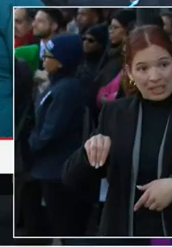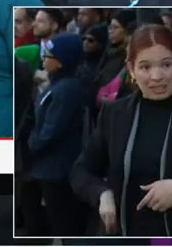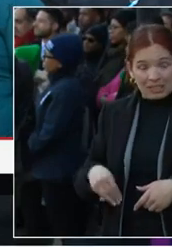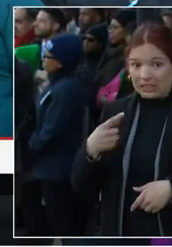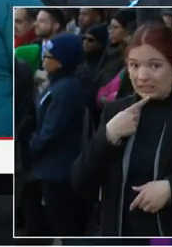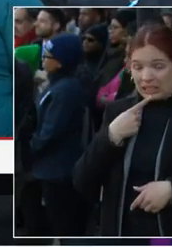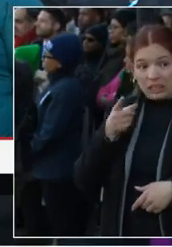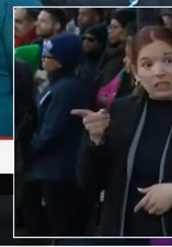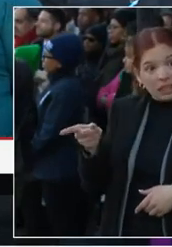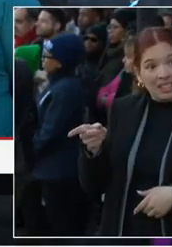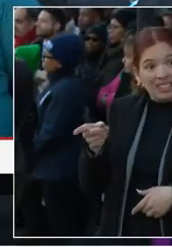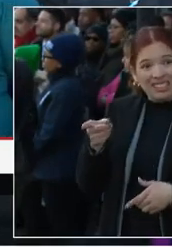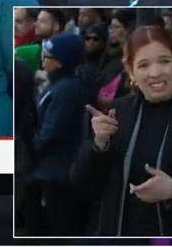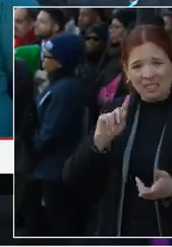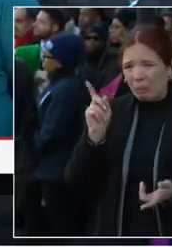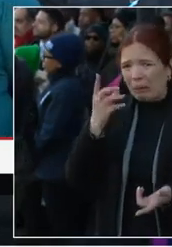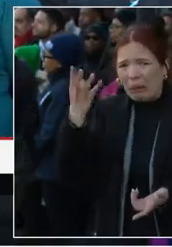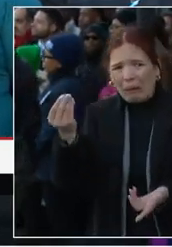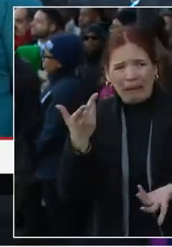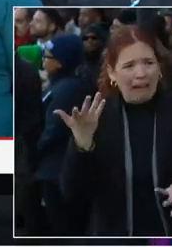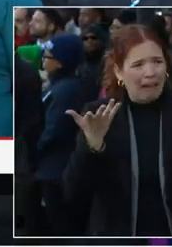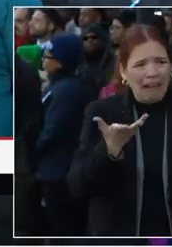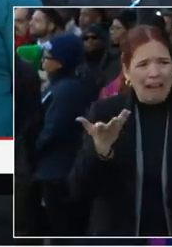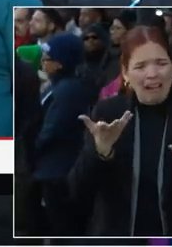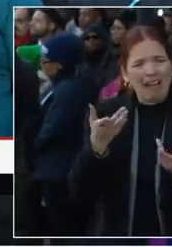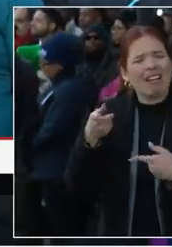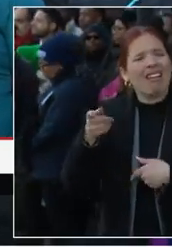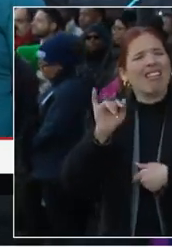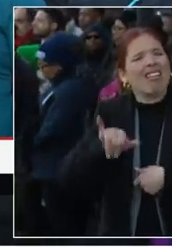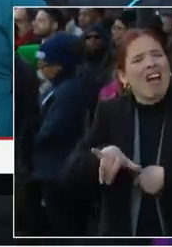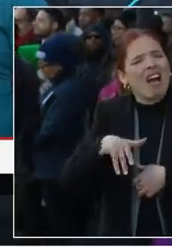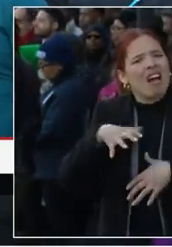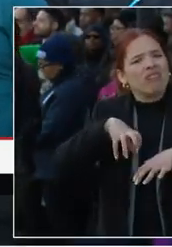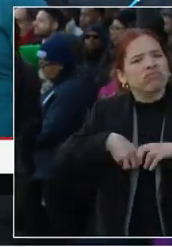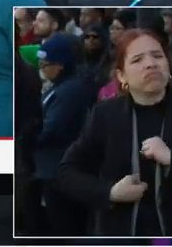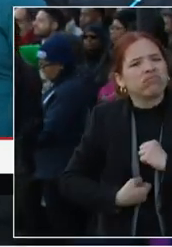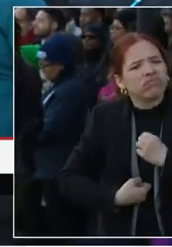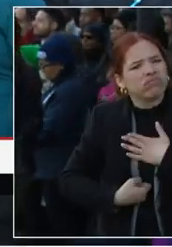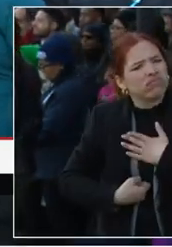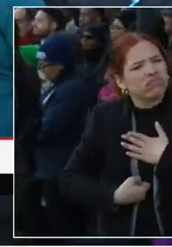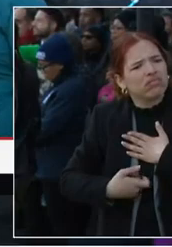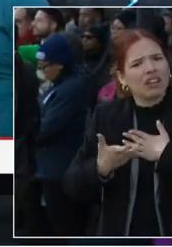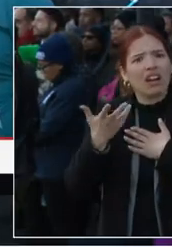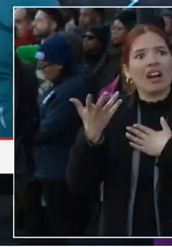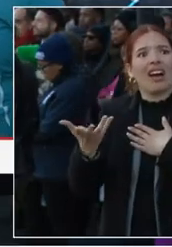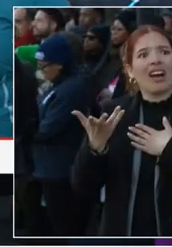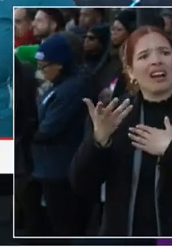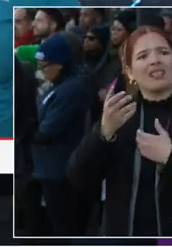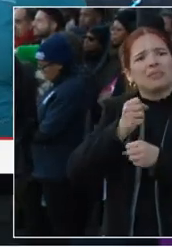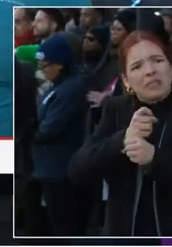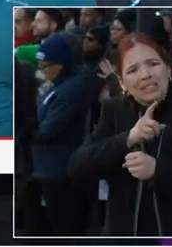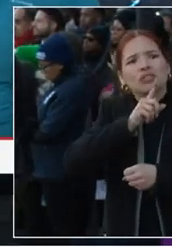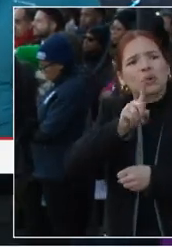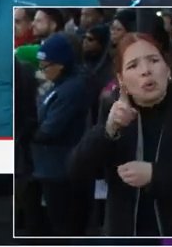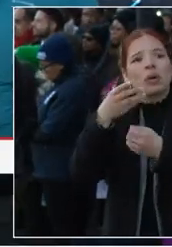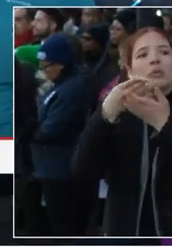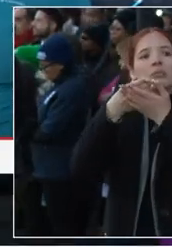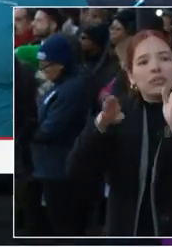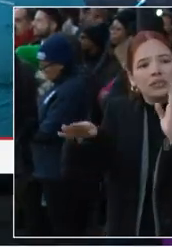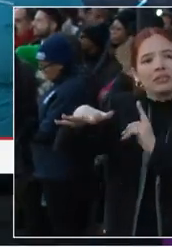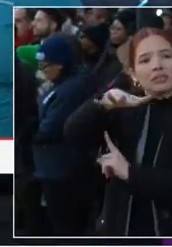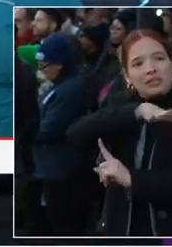bit. So we want to make sure that all of our public spaces and our staff there have what they